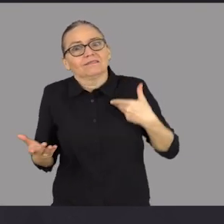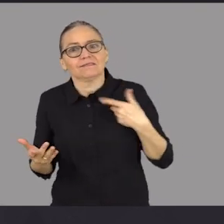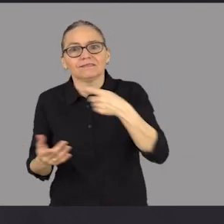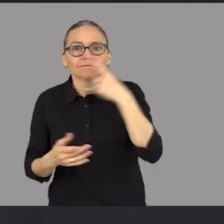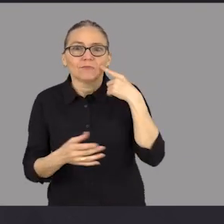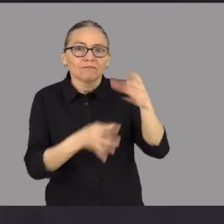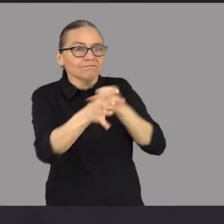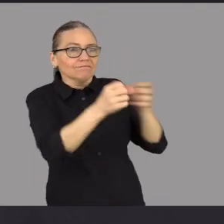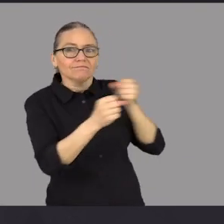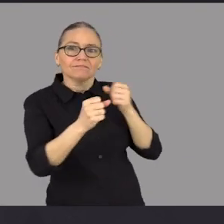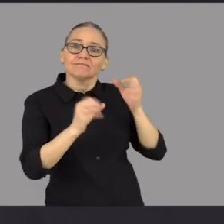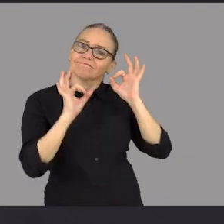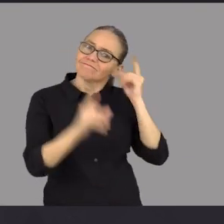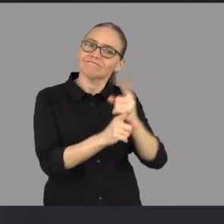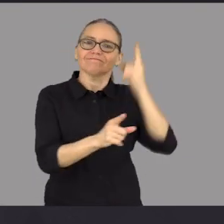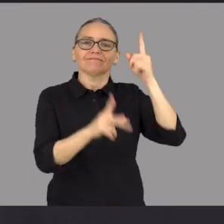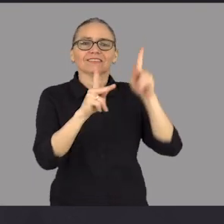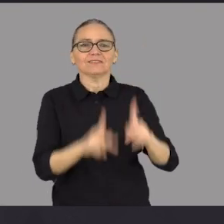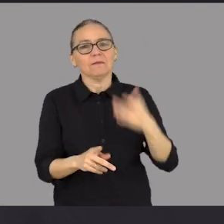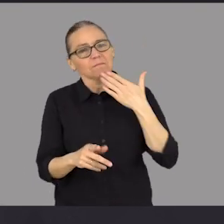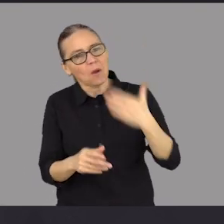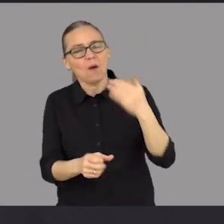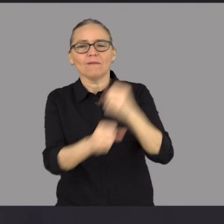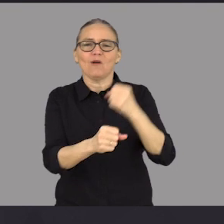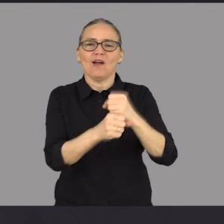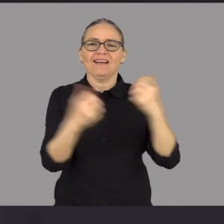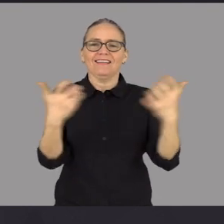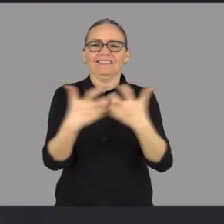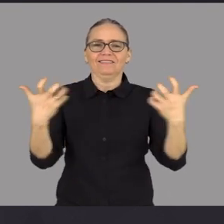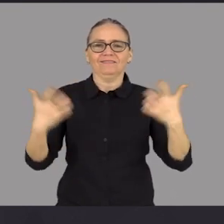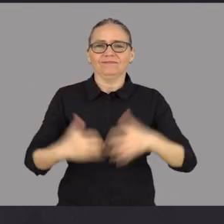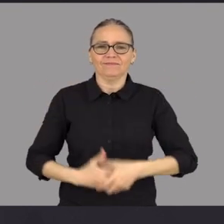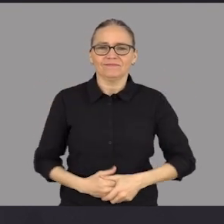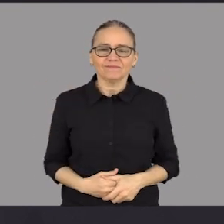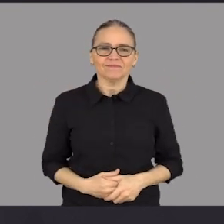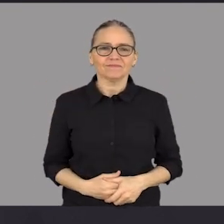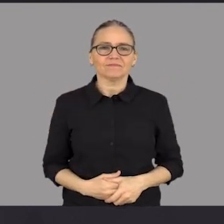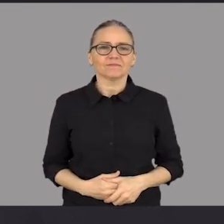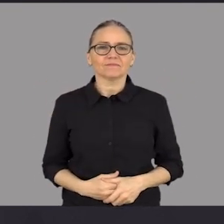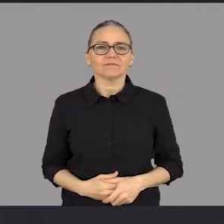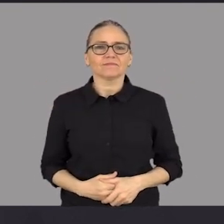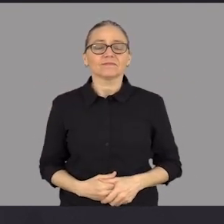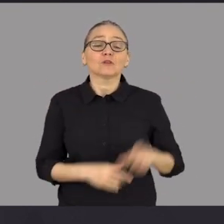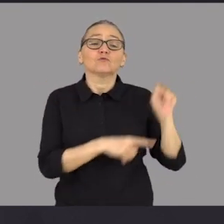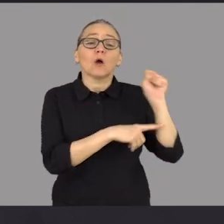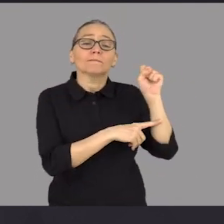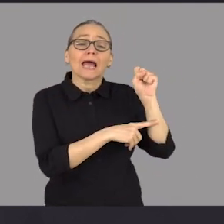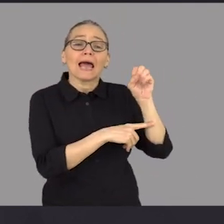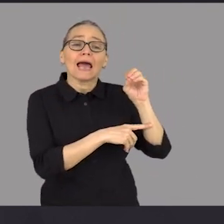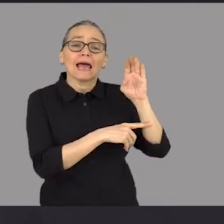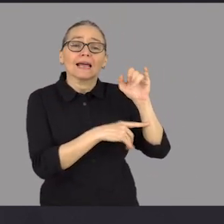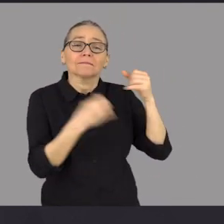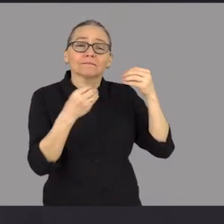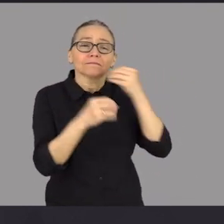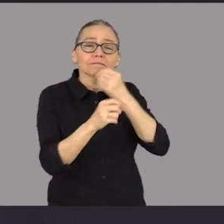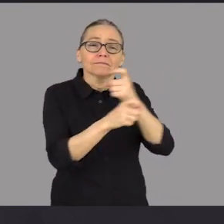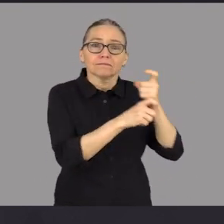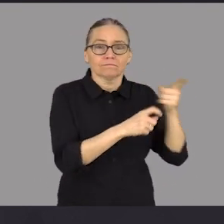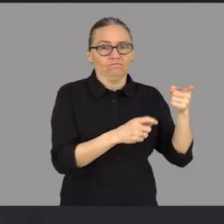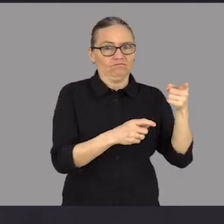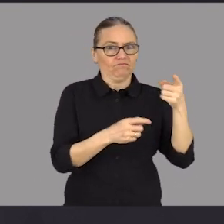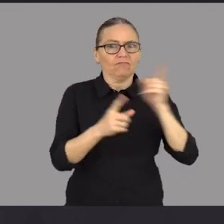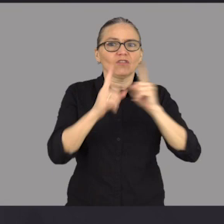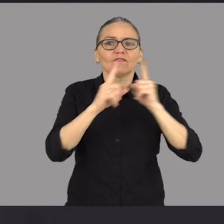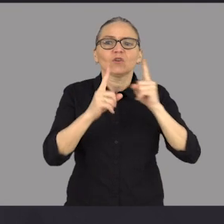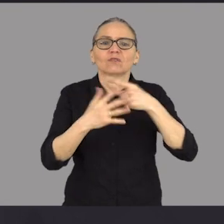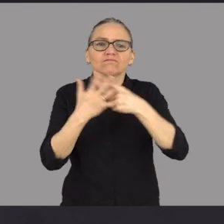interviewees. Providing a space where people can be comfortable and show up at their best also improves your chances of